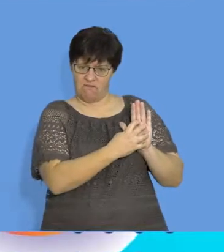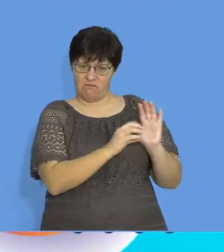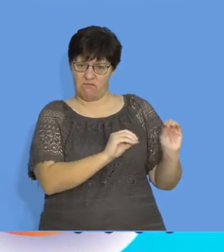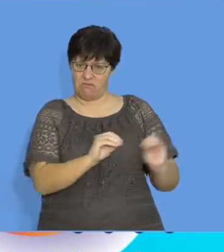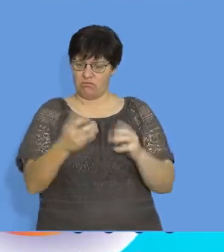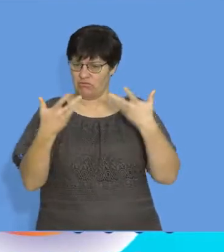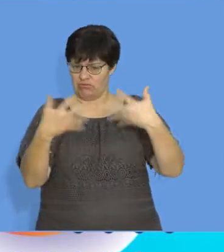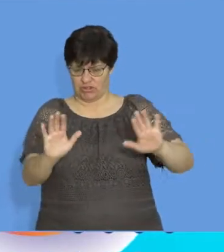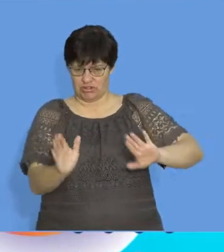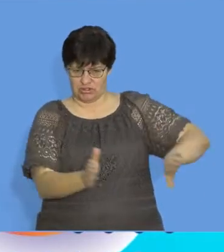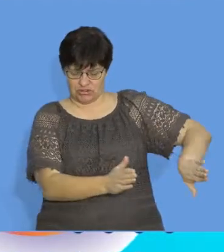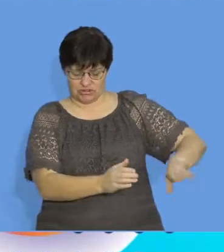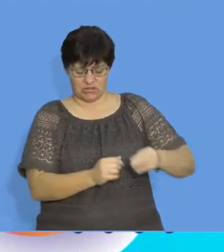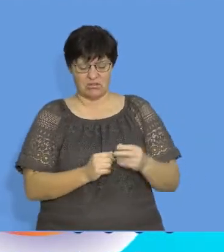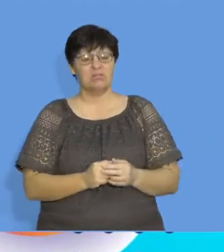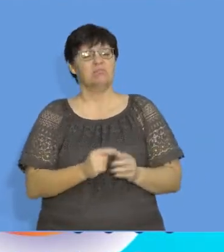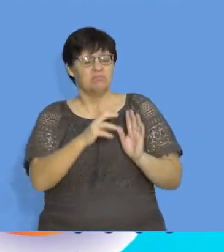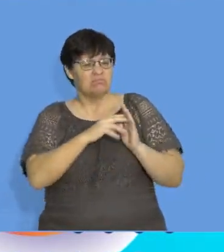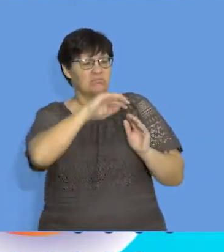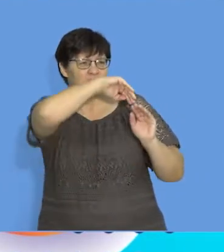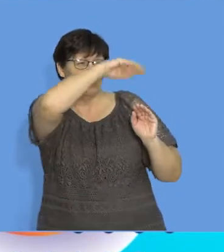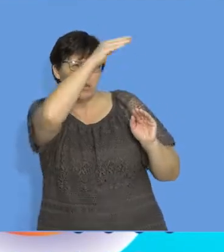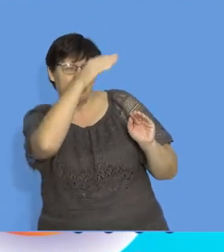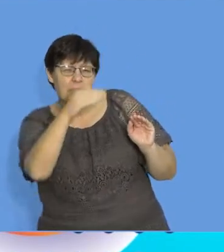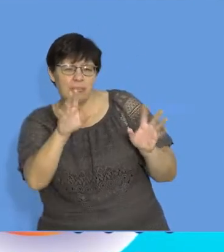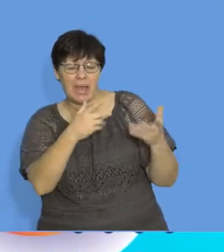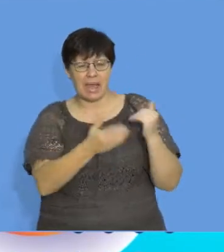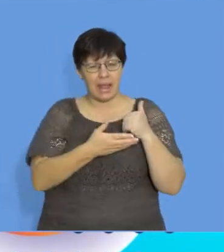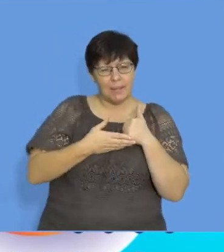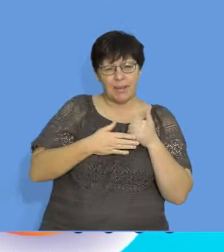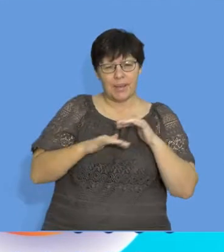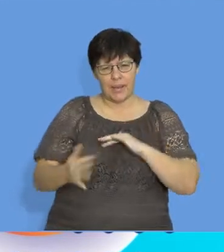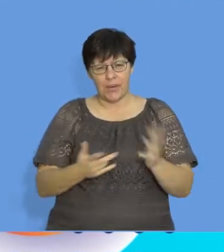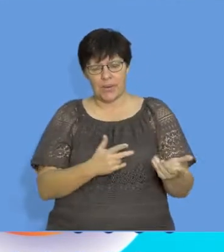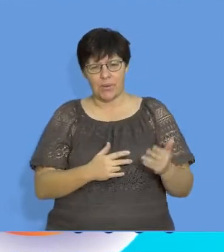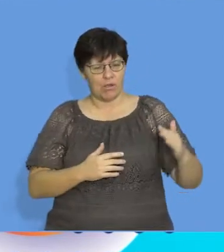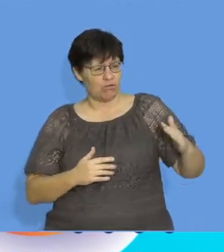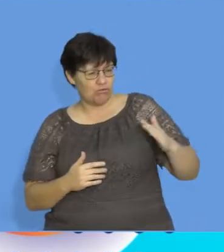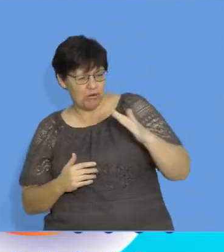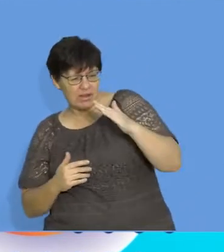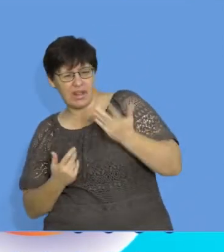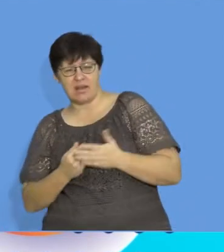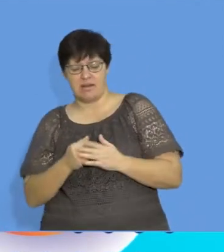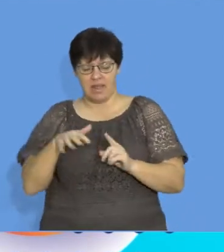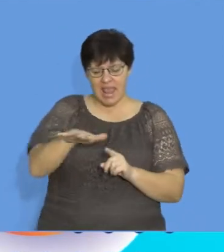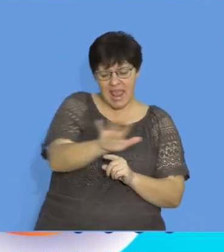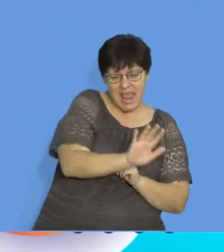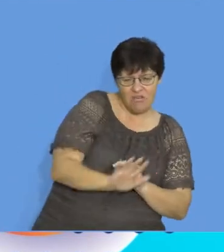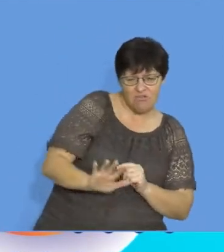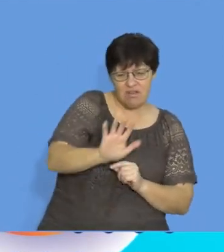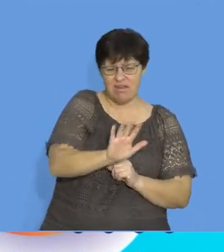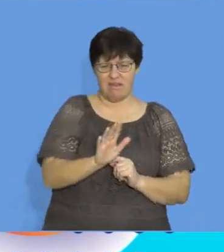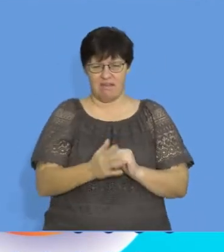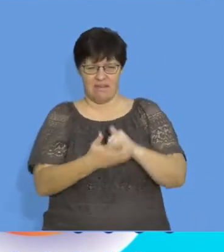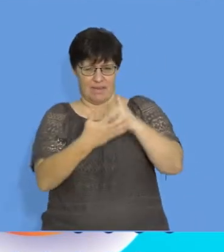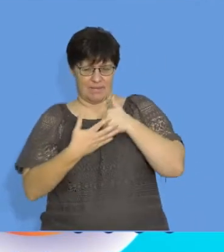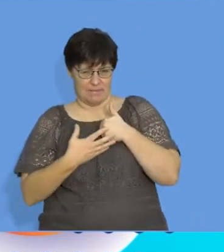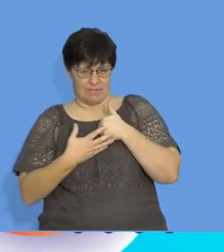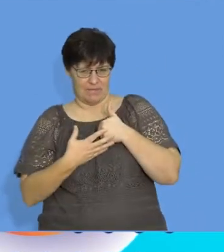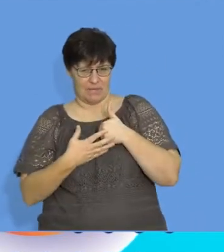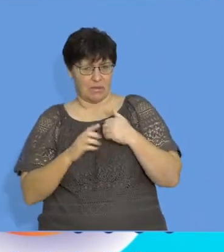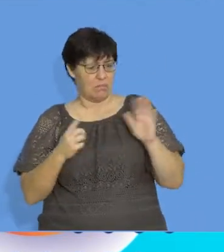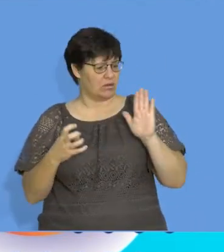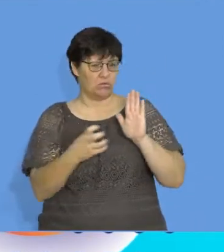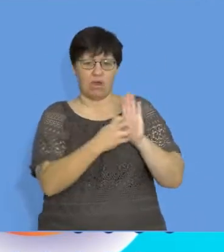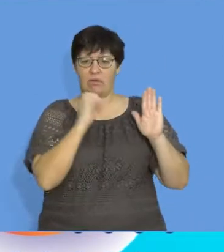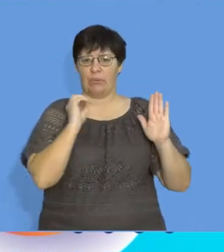seen how the shape of the graph helps us and how we can get things from the gradient and from the area. But what if we don't have a graph?